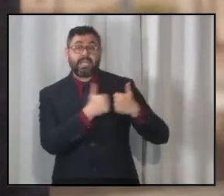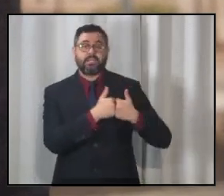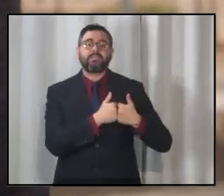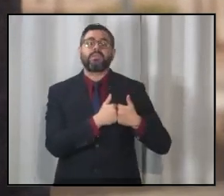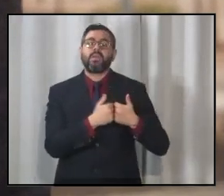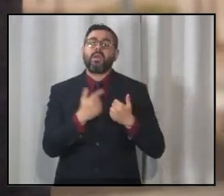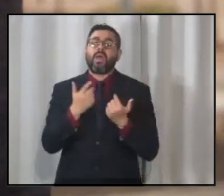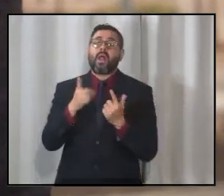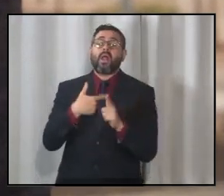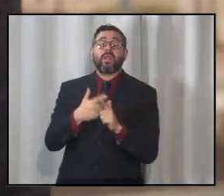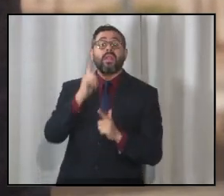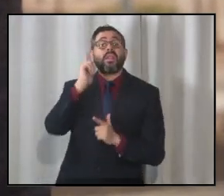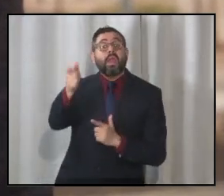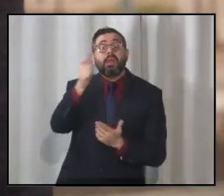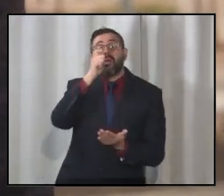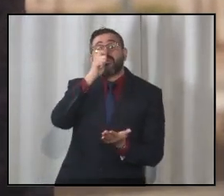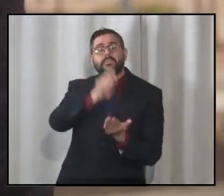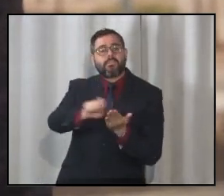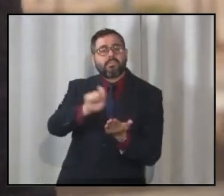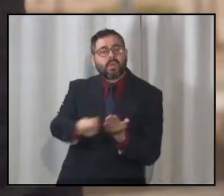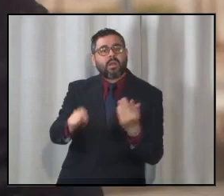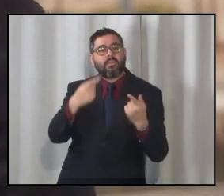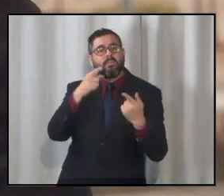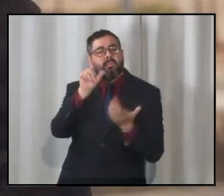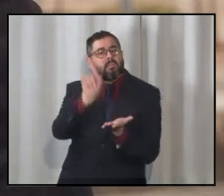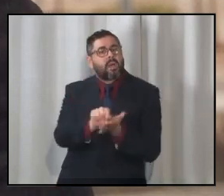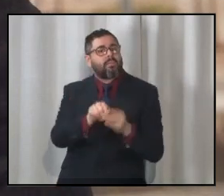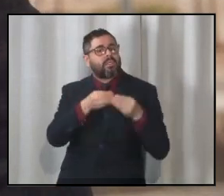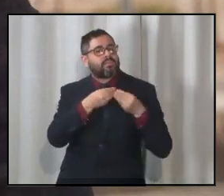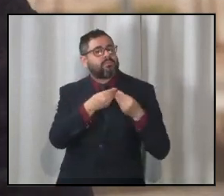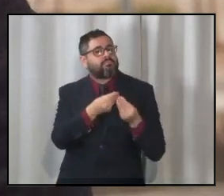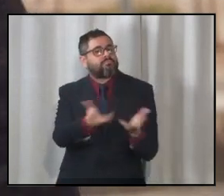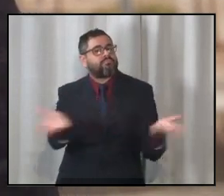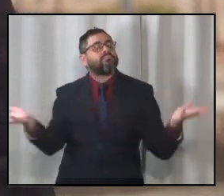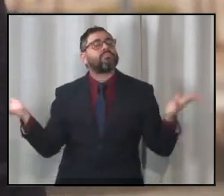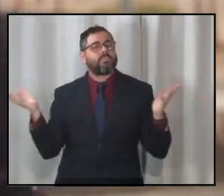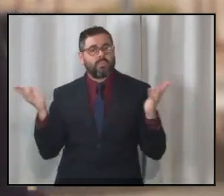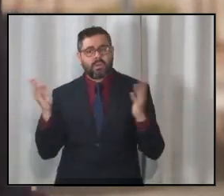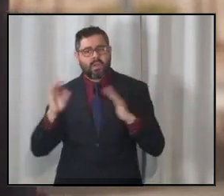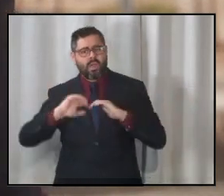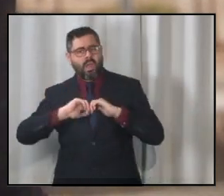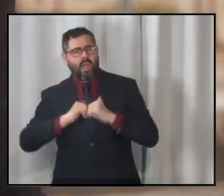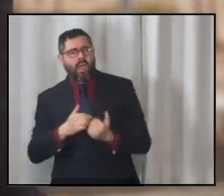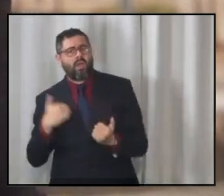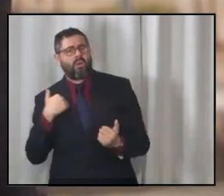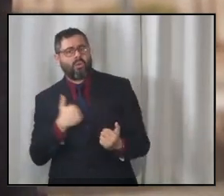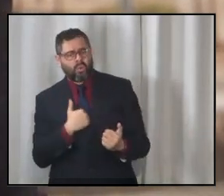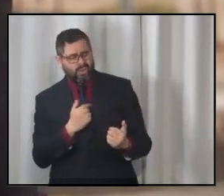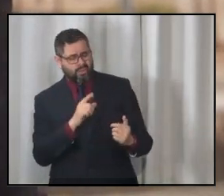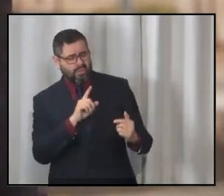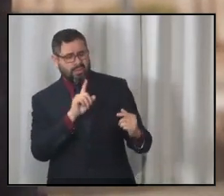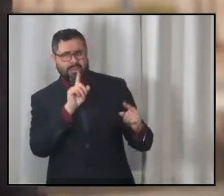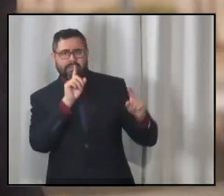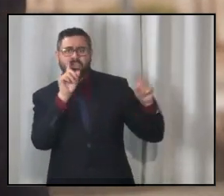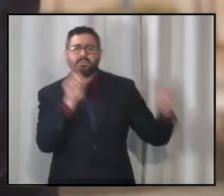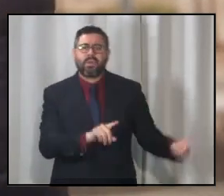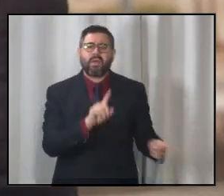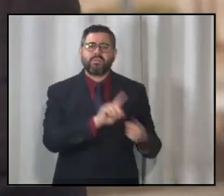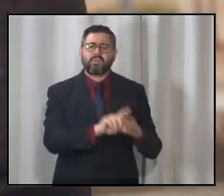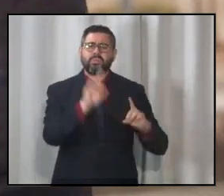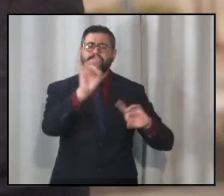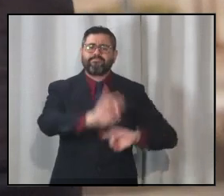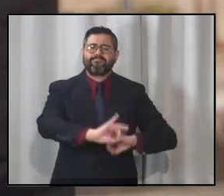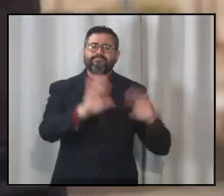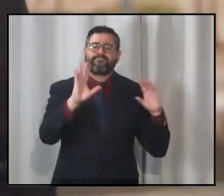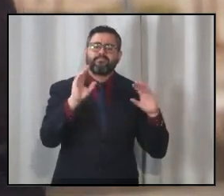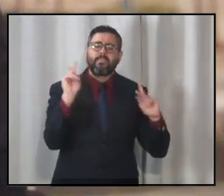to further discuss some of the challenges and how we're going to sort of meet this moment. And again,